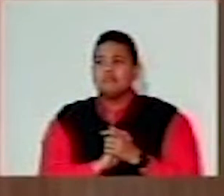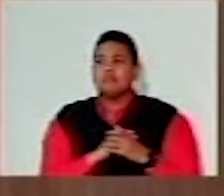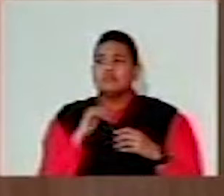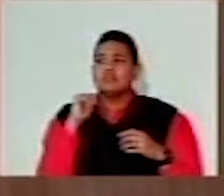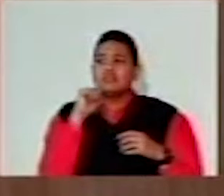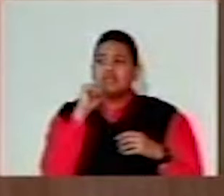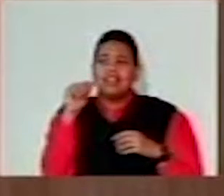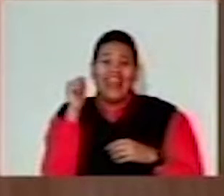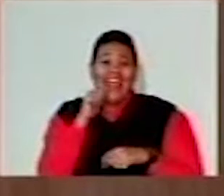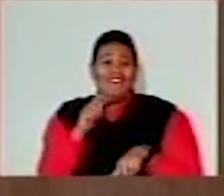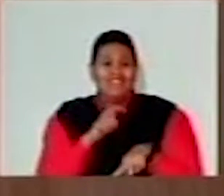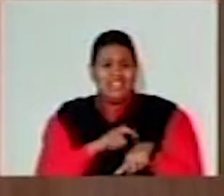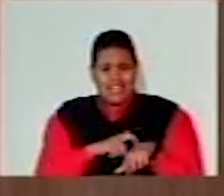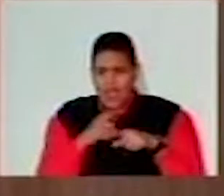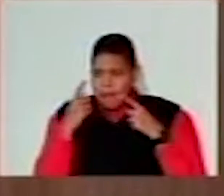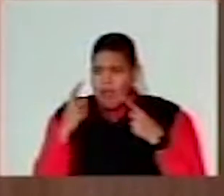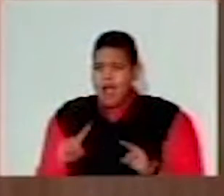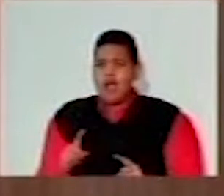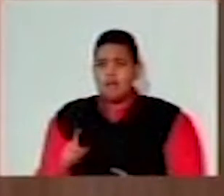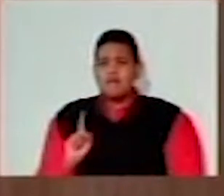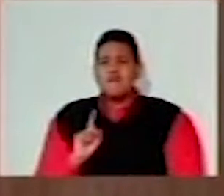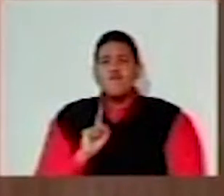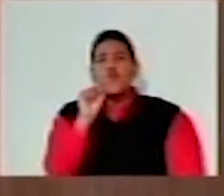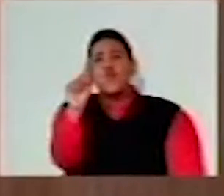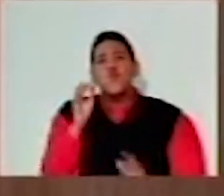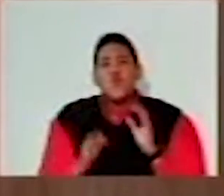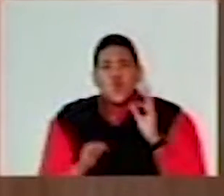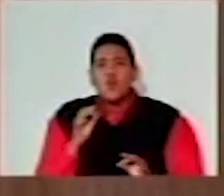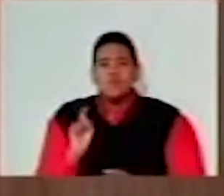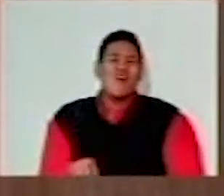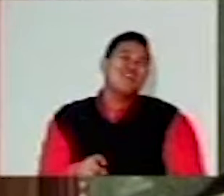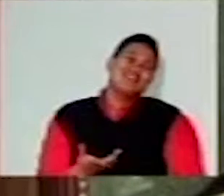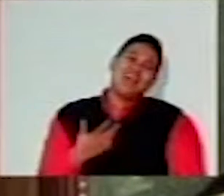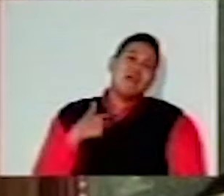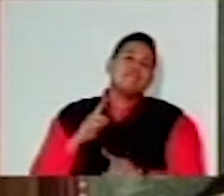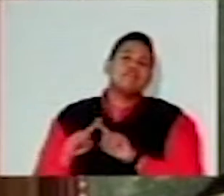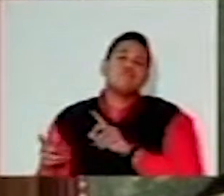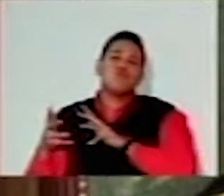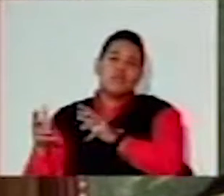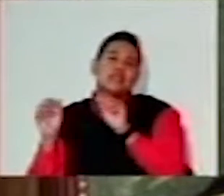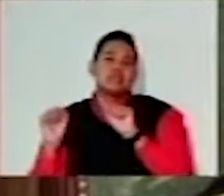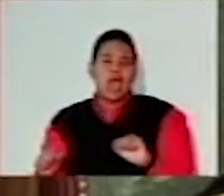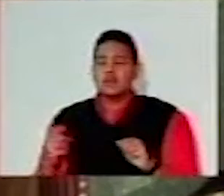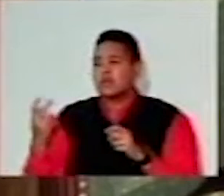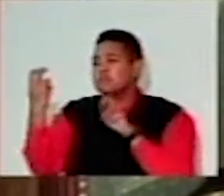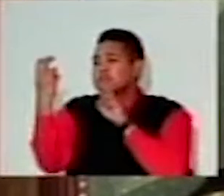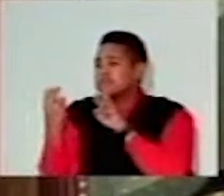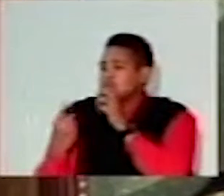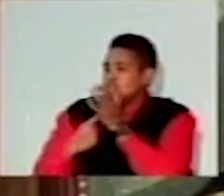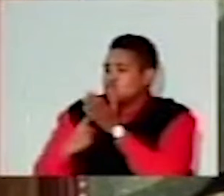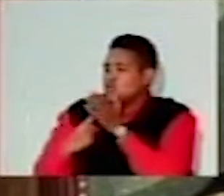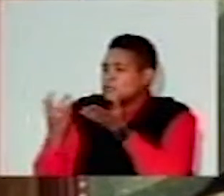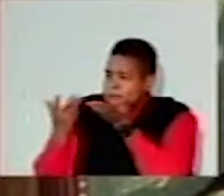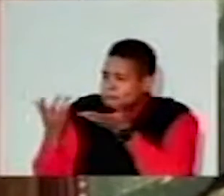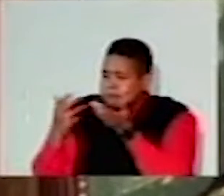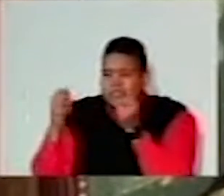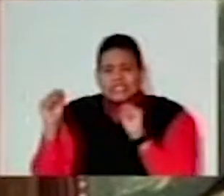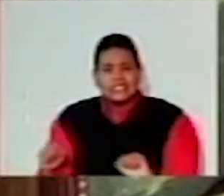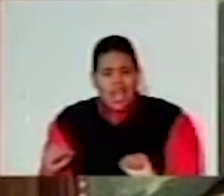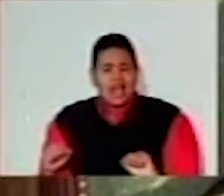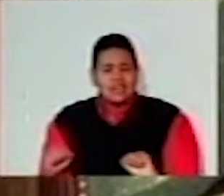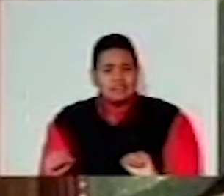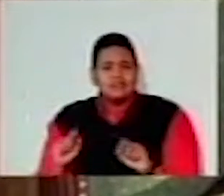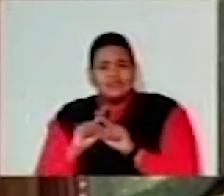every case needs to go to trial. You have alternative methods. Mediation can assist. Alternative